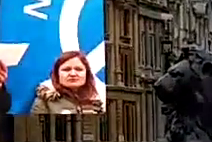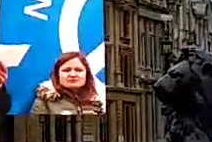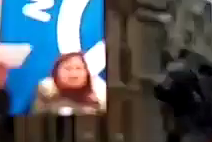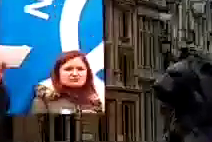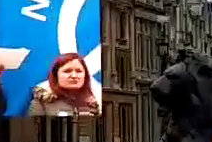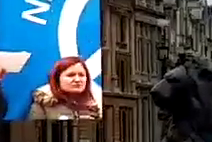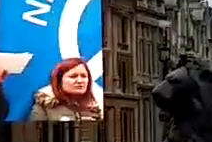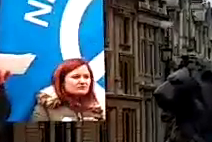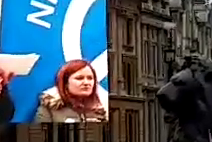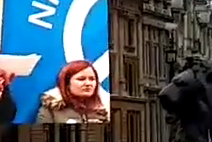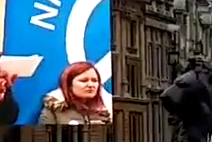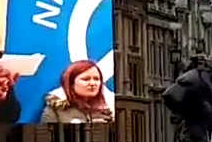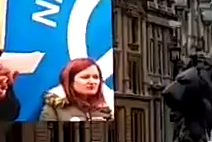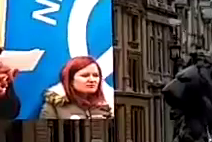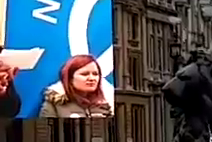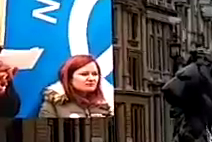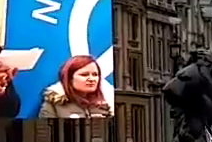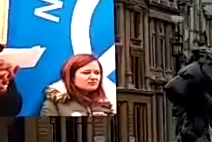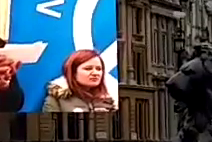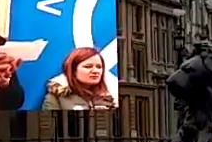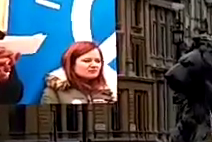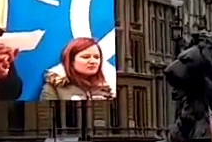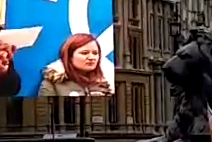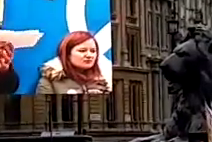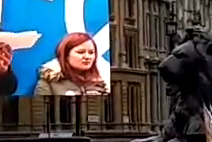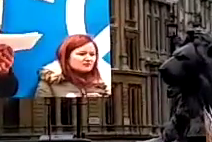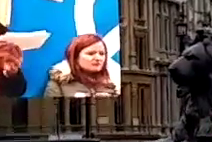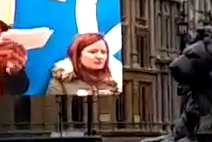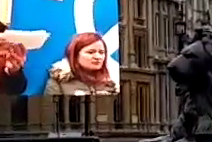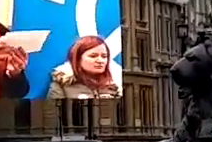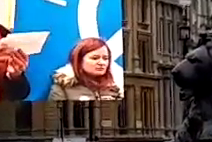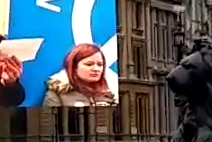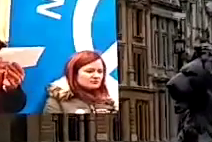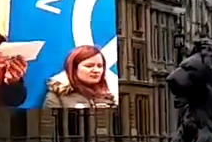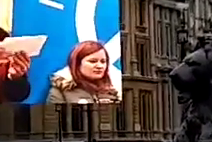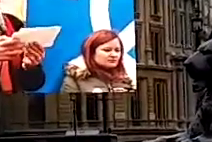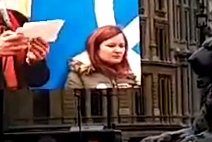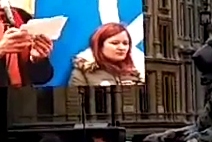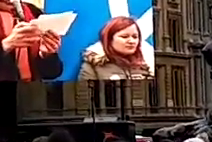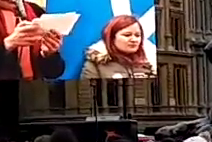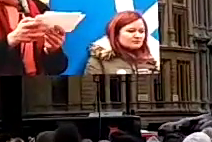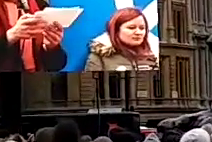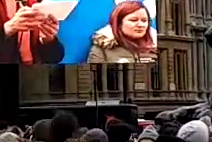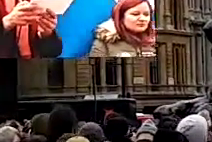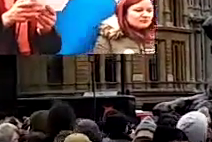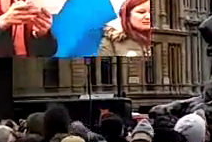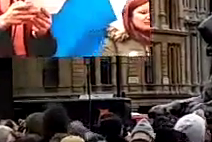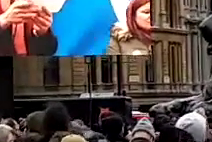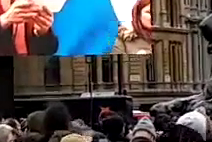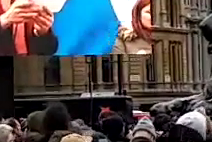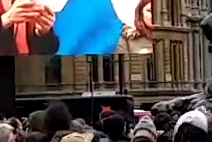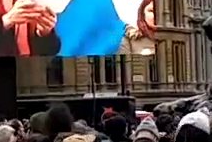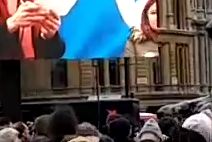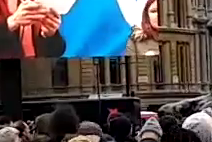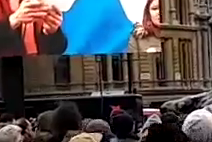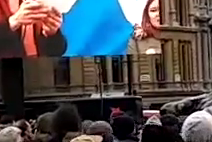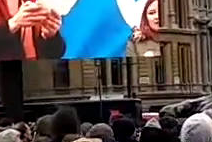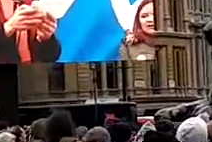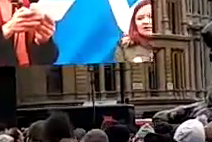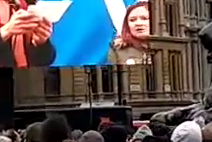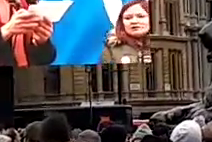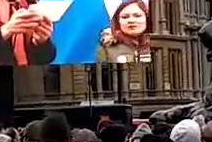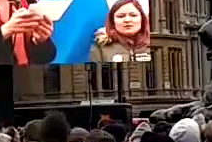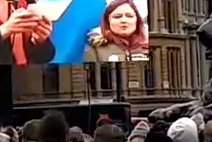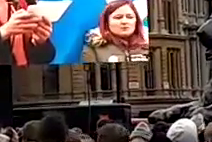feeling fear of other sectors of the society, the government thinks that by spending